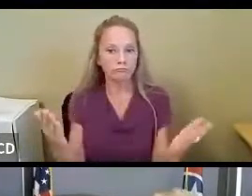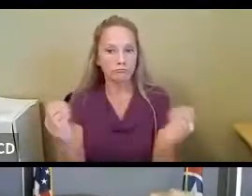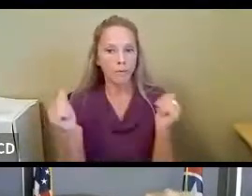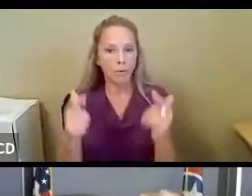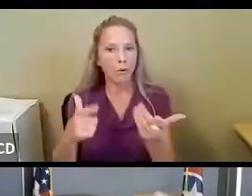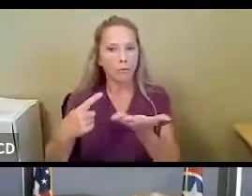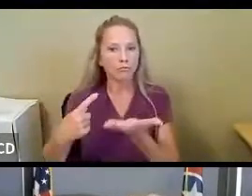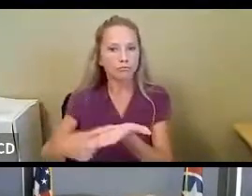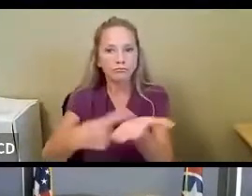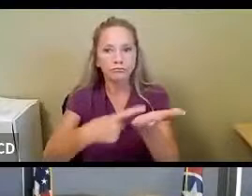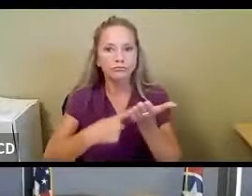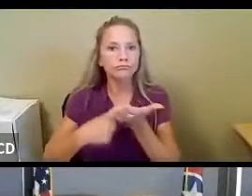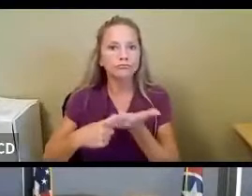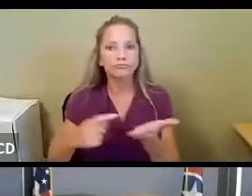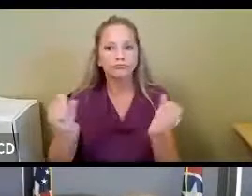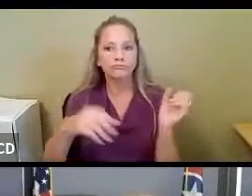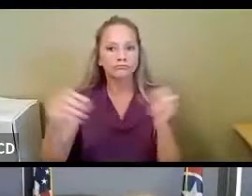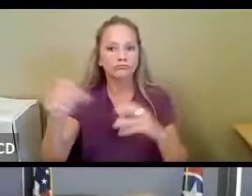your input.